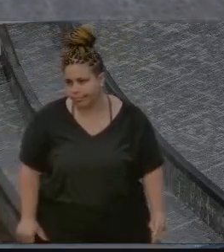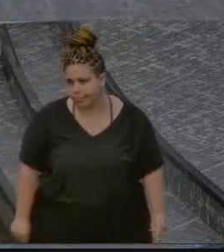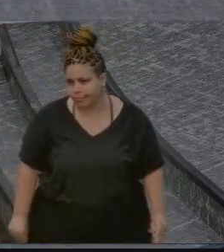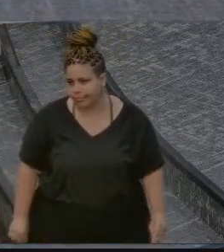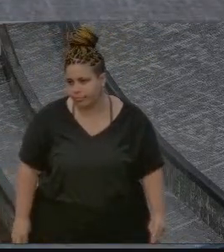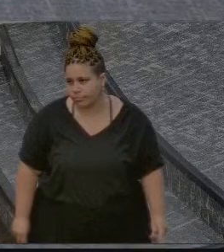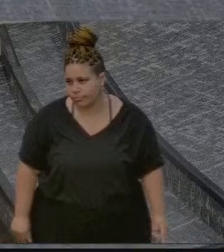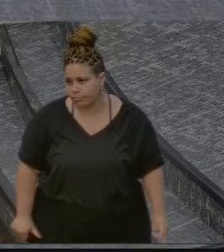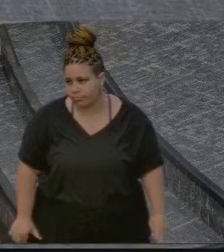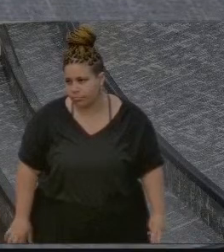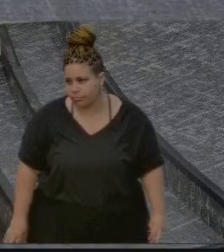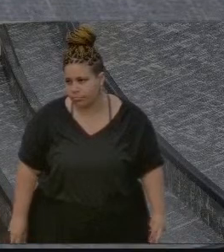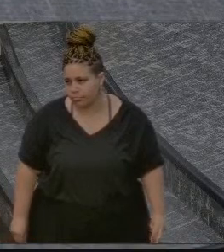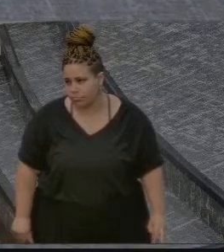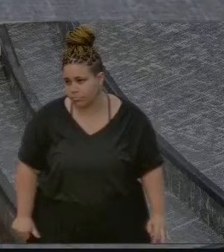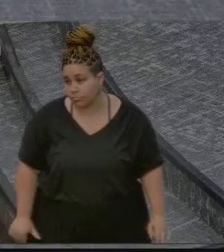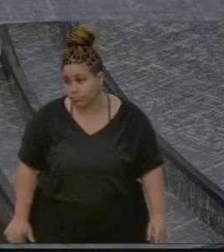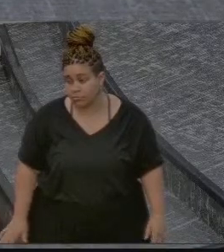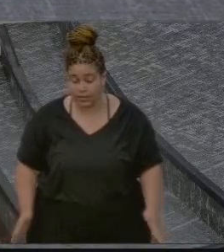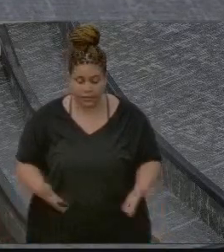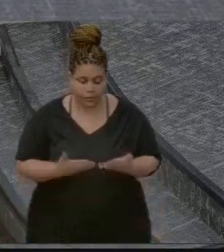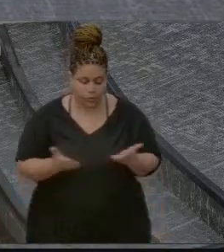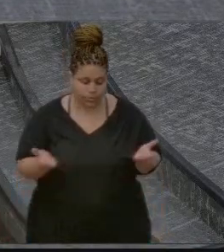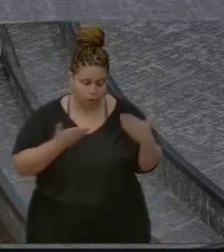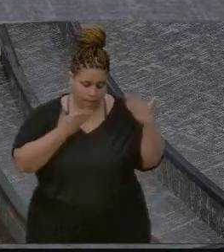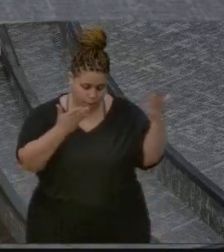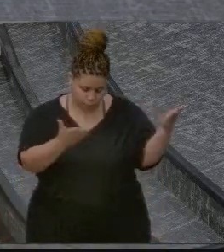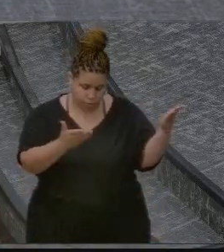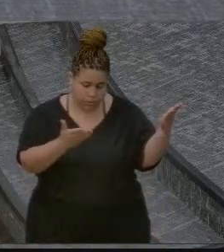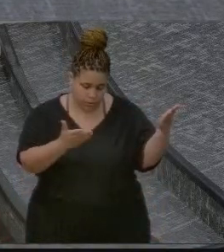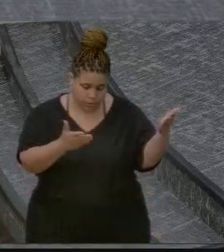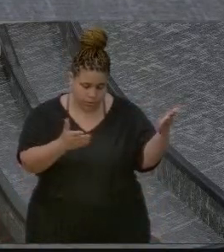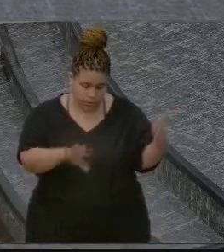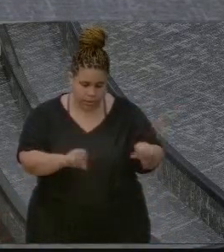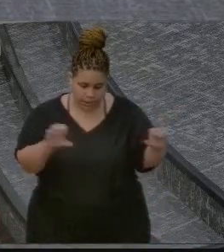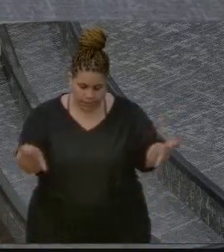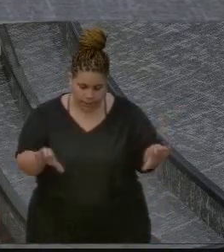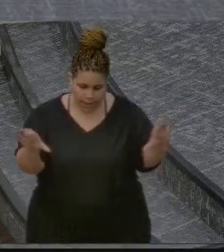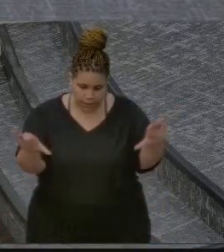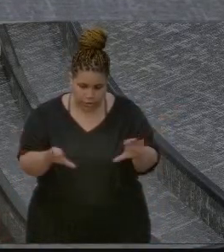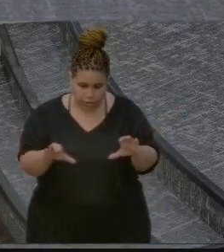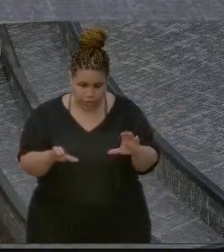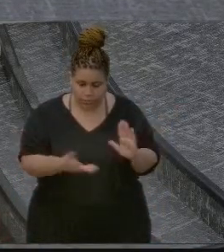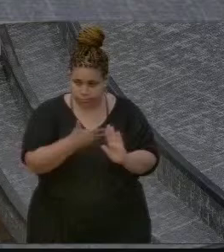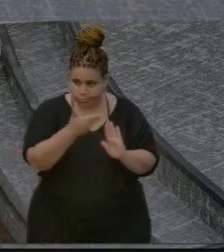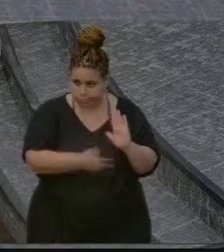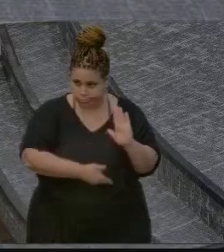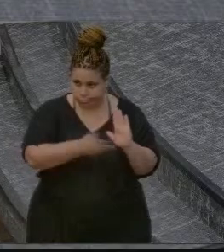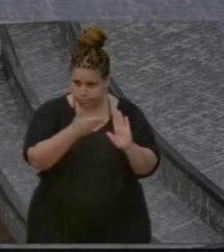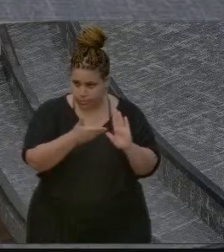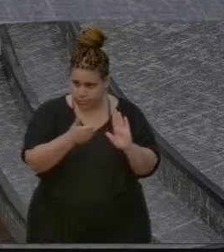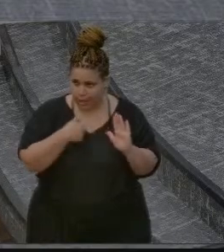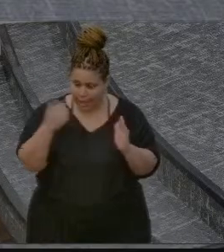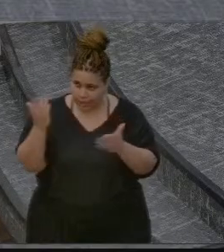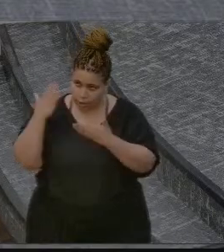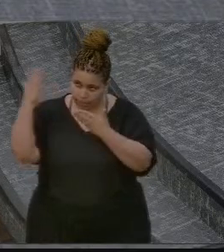All right, so the floor is open for a motion to take action on this resolution. I so move.